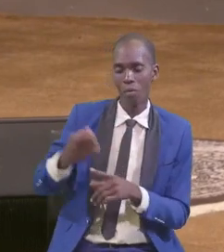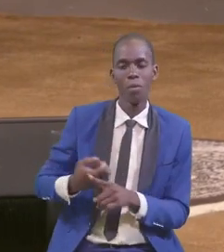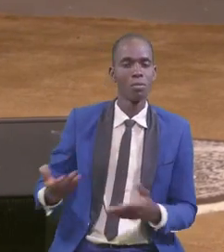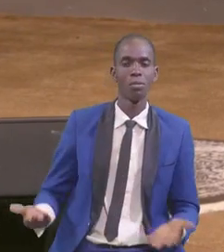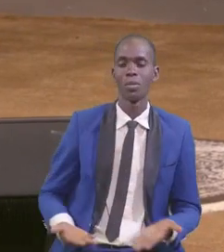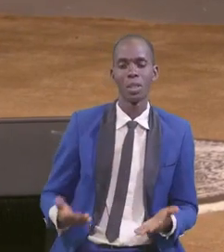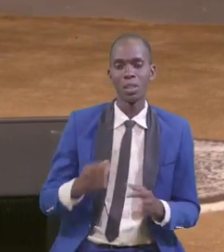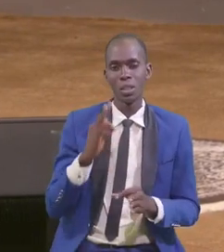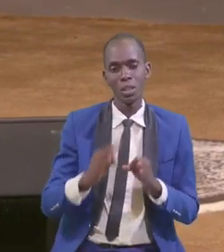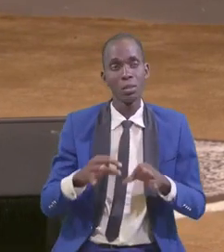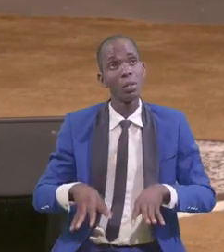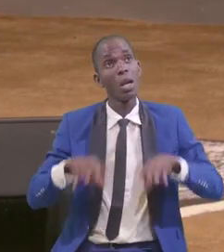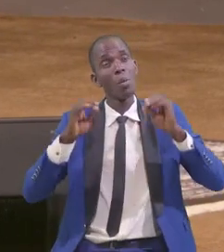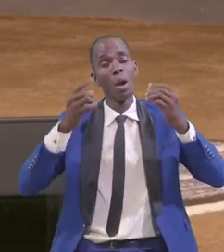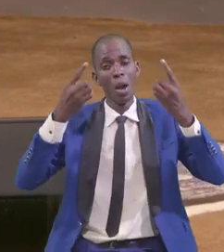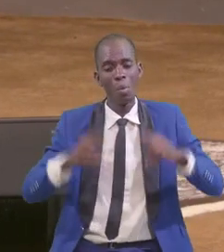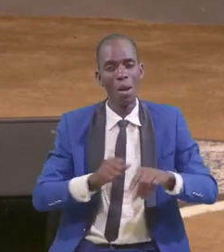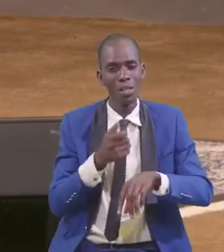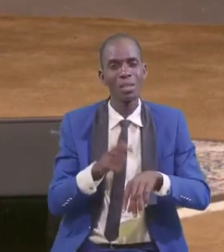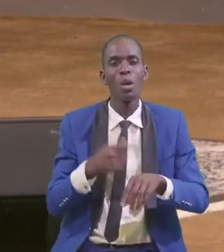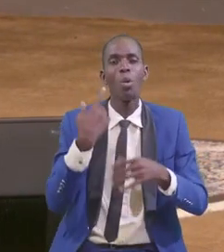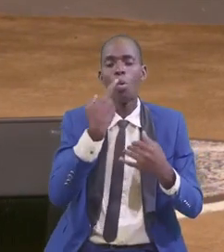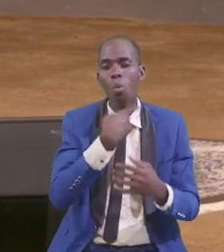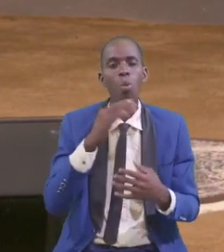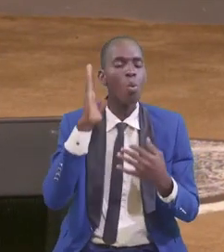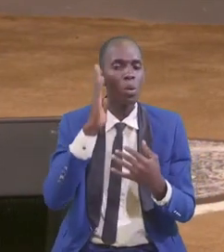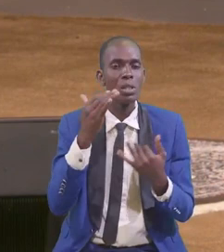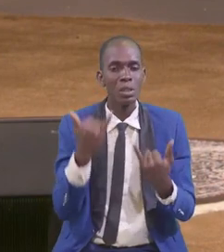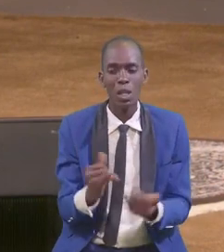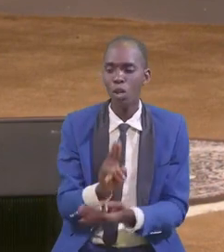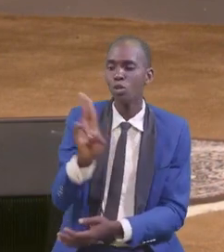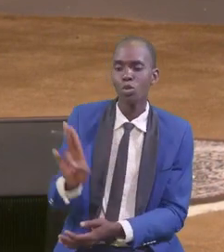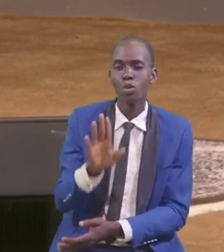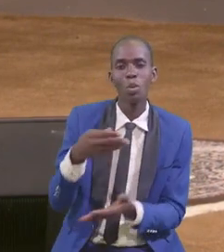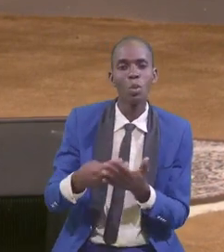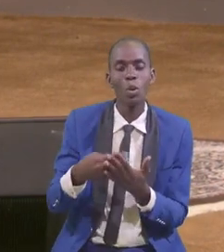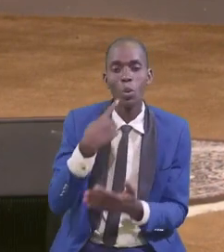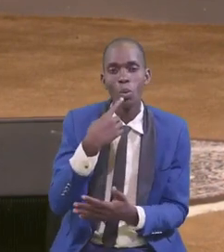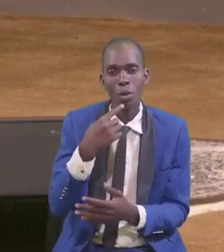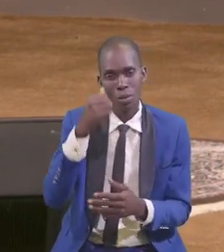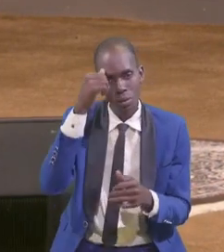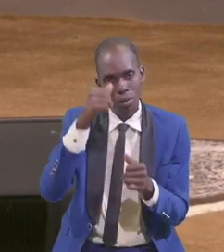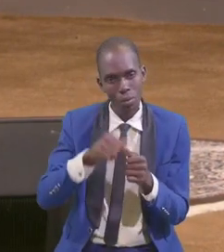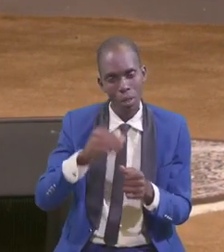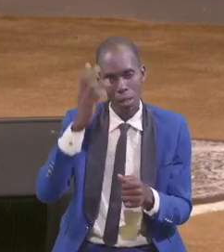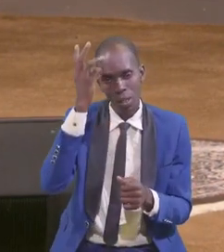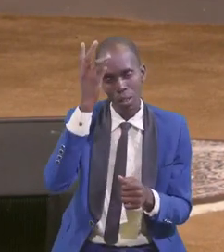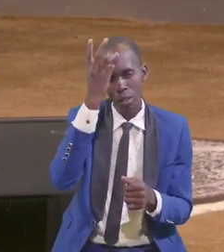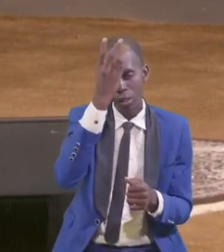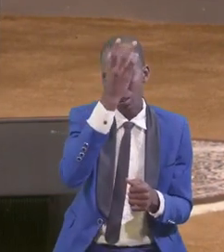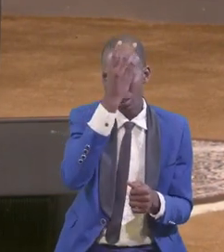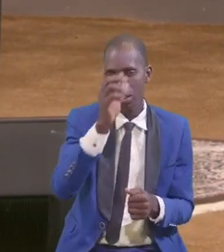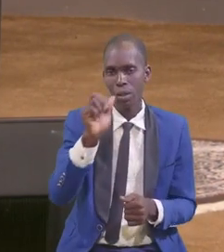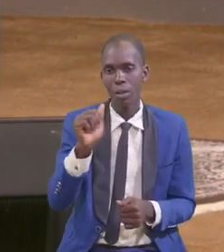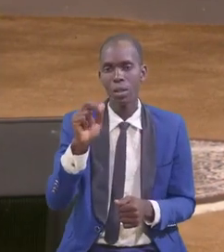any time. Who will spend it? It will be in the hand of the Antichrist after you are gone. If you go, if